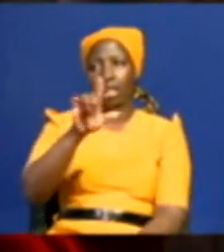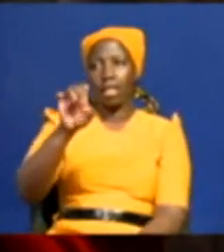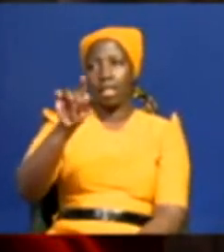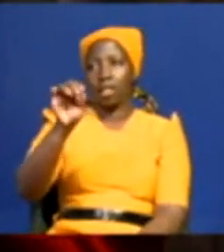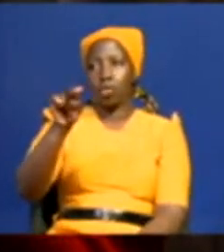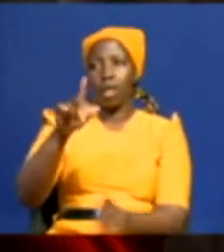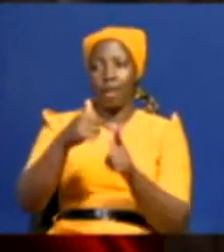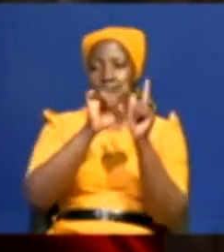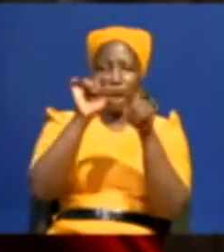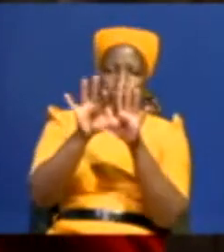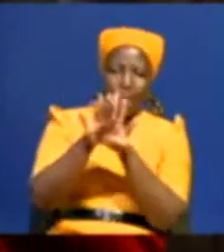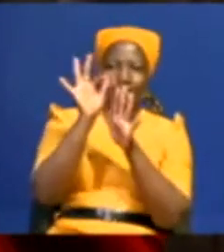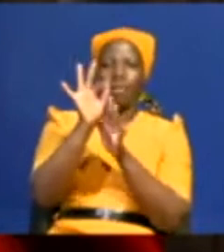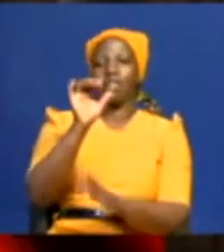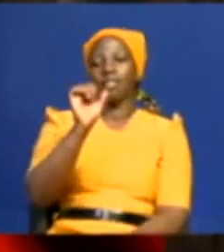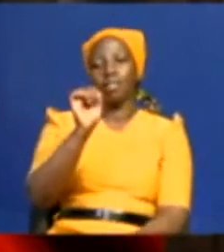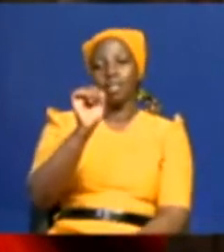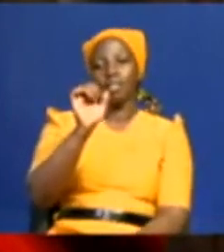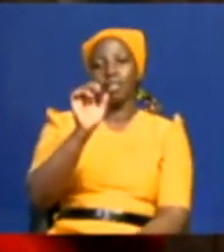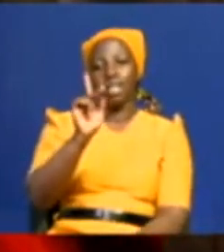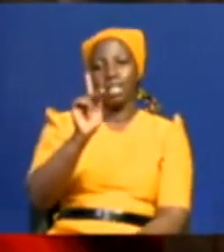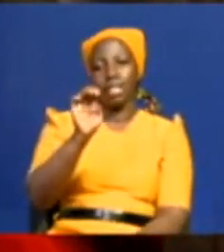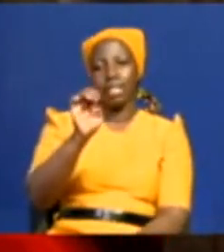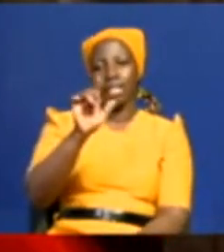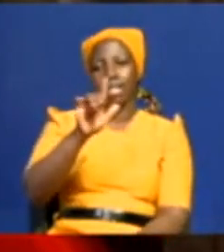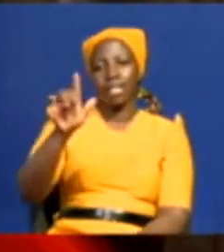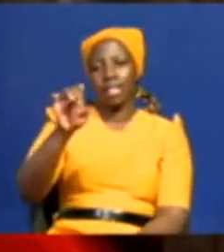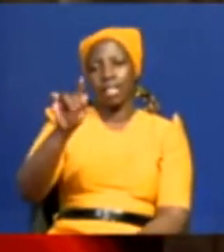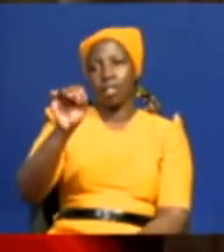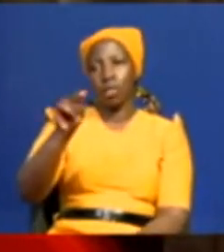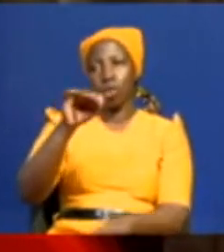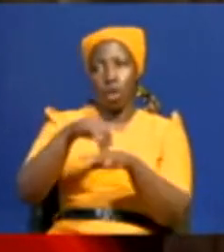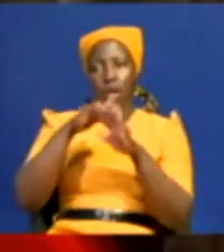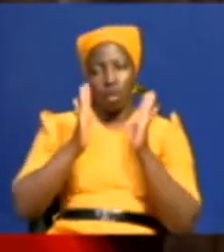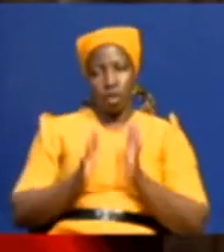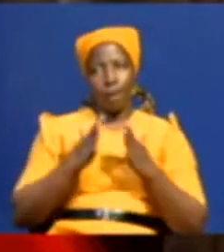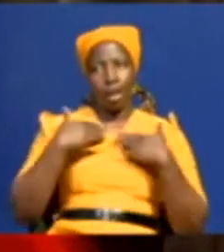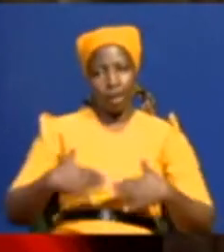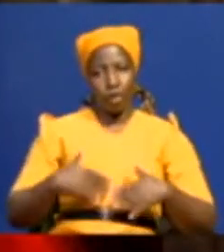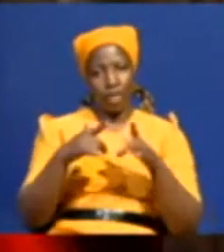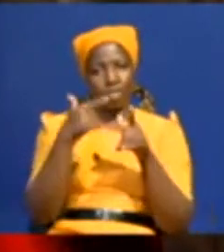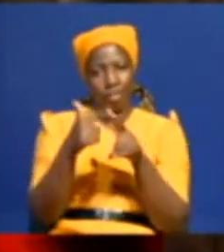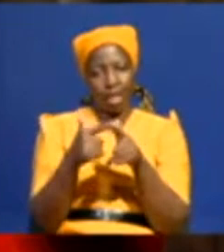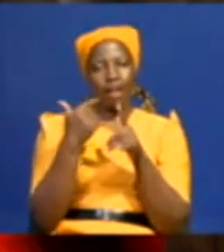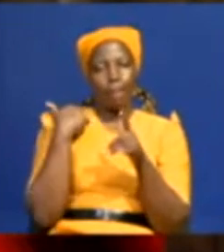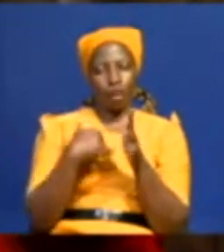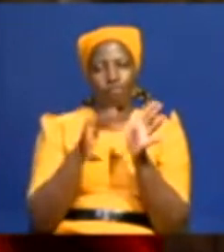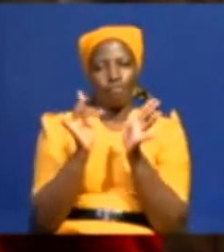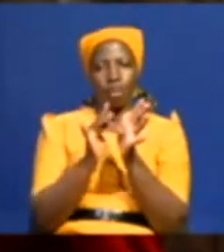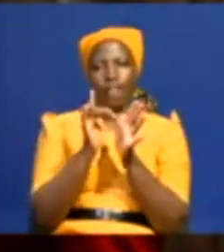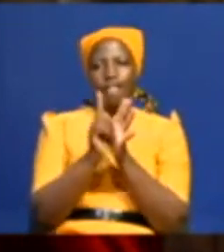body. When I start, I usually put the video, then the slideshows. The videos explain more,